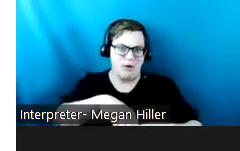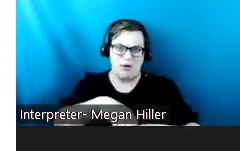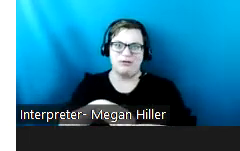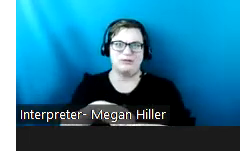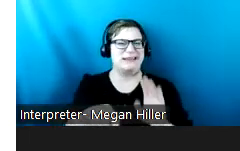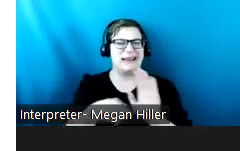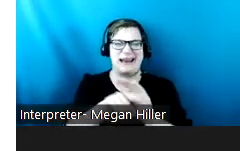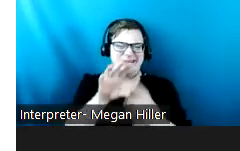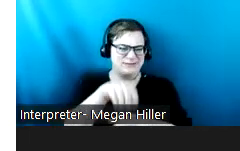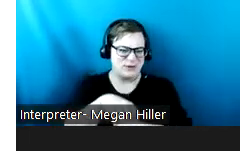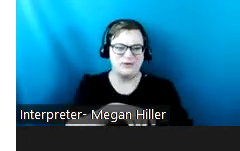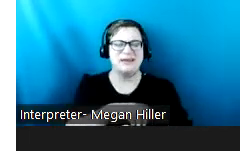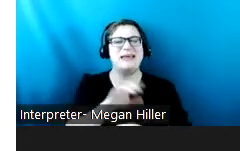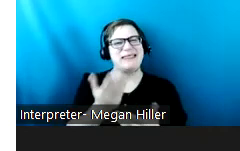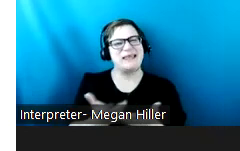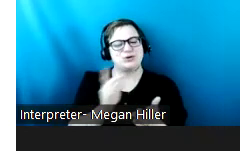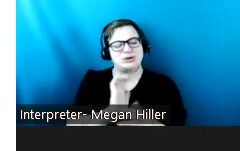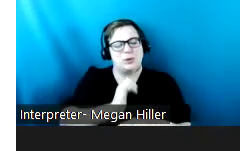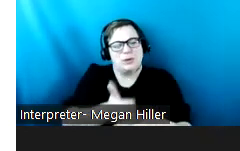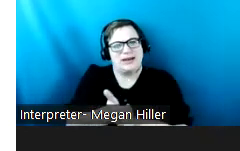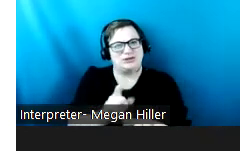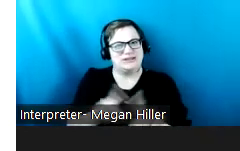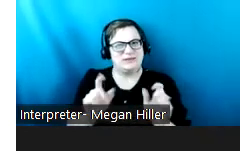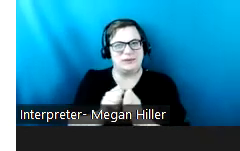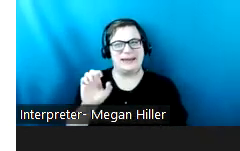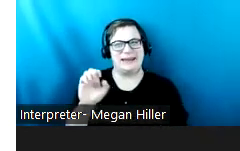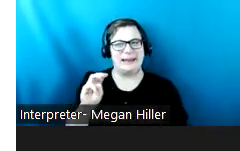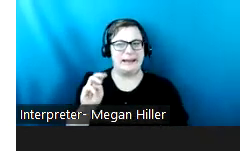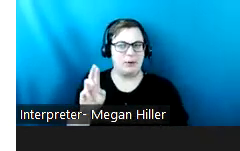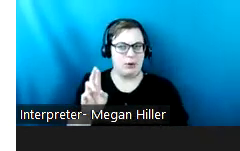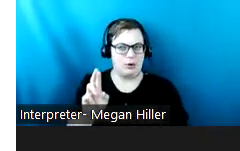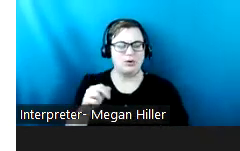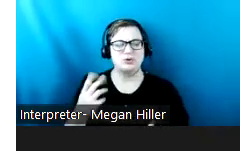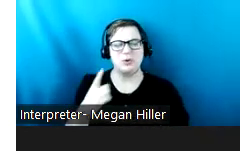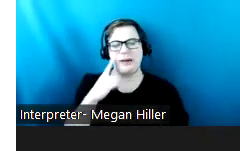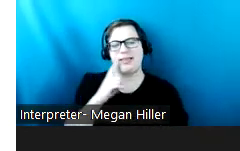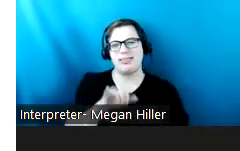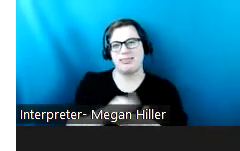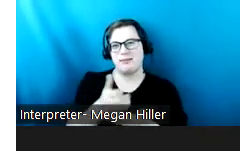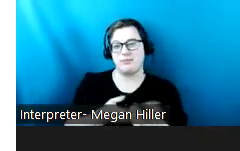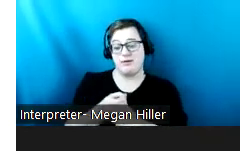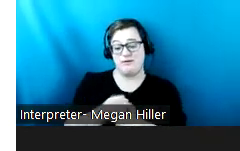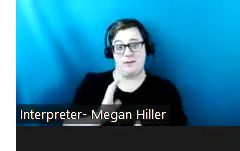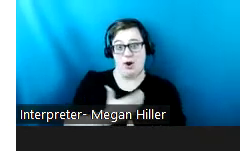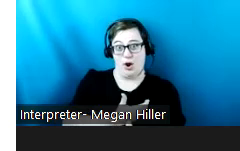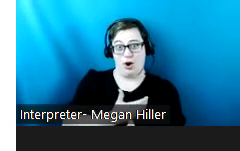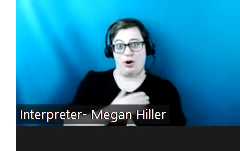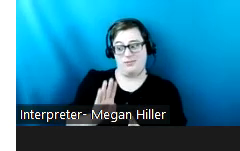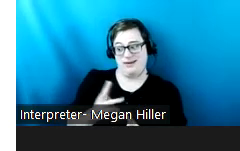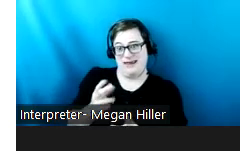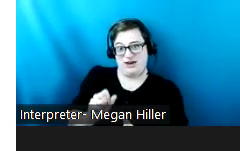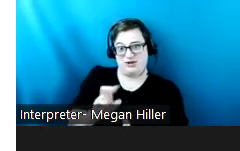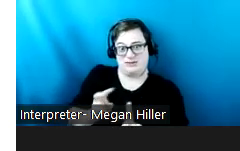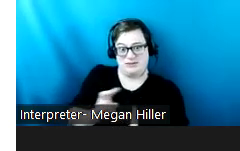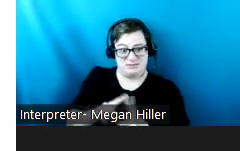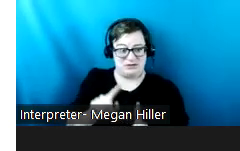just arranged a little bit differently in an EMR. So I think that piece from our side, and then Tom, if you have